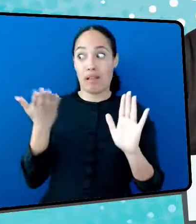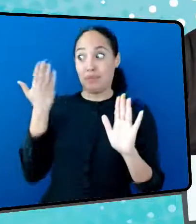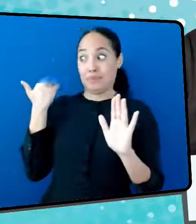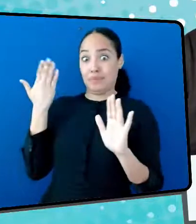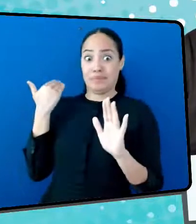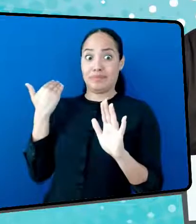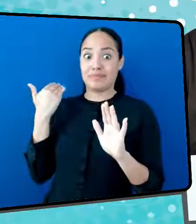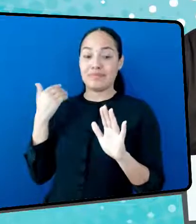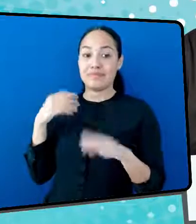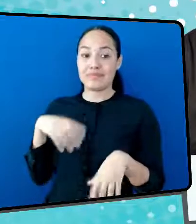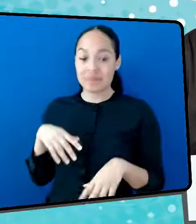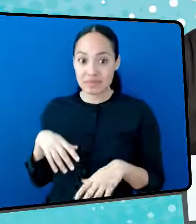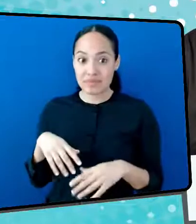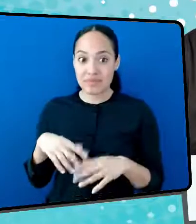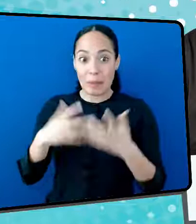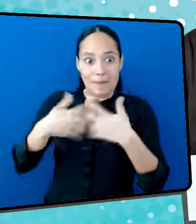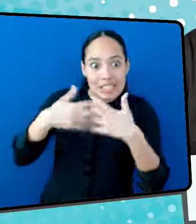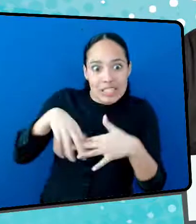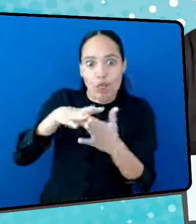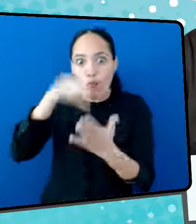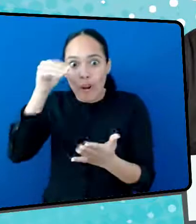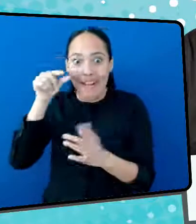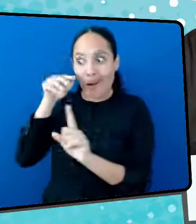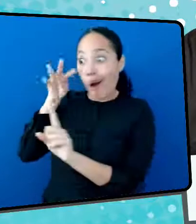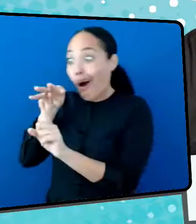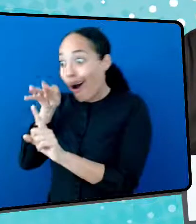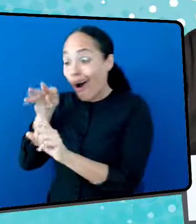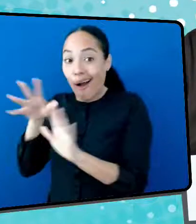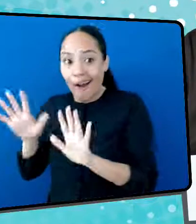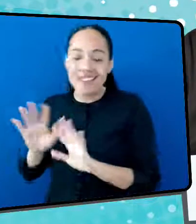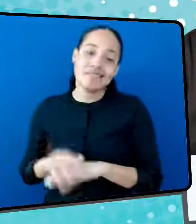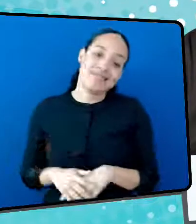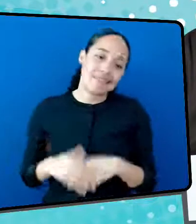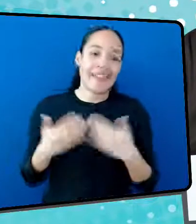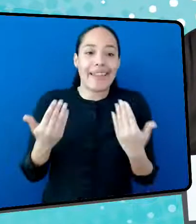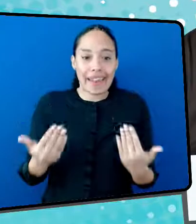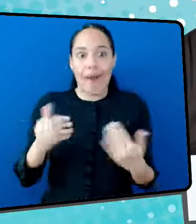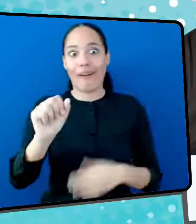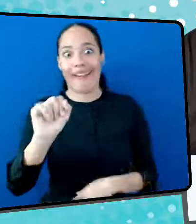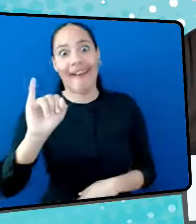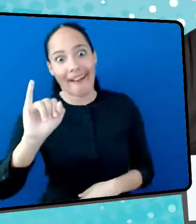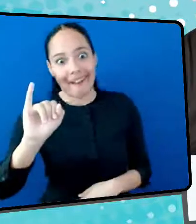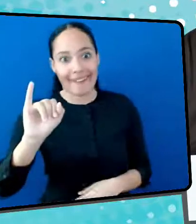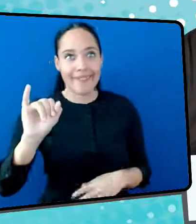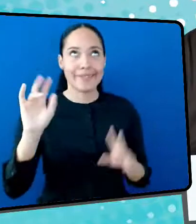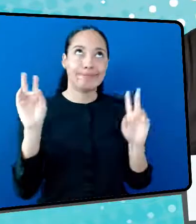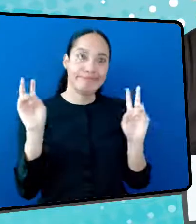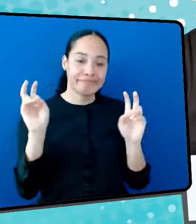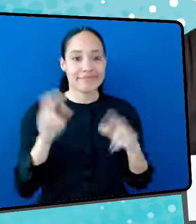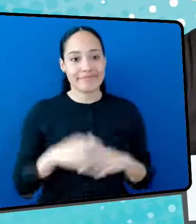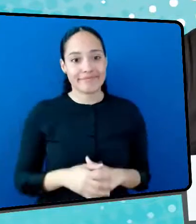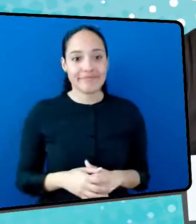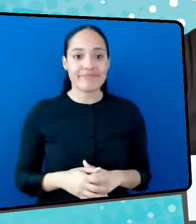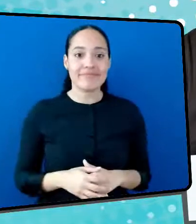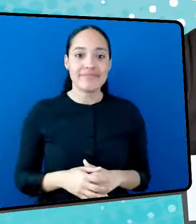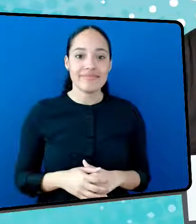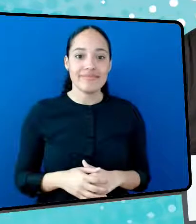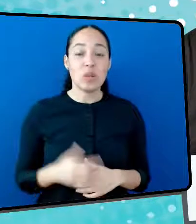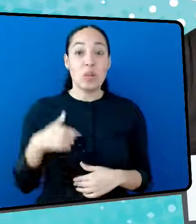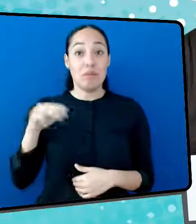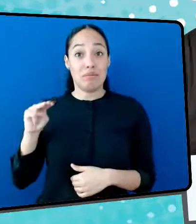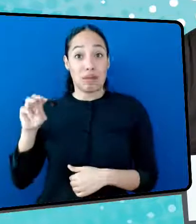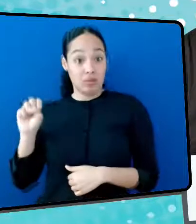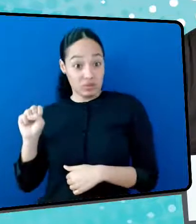science. It's all, they're all sort of subsets, supersets of each other. So I think that's one of the things. Us, at Microsoft Research, we like to talk about